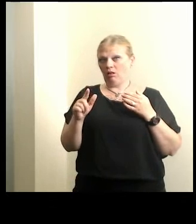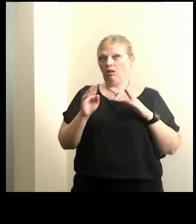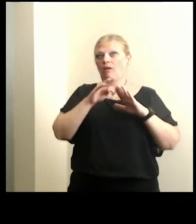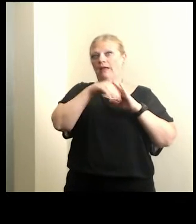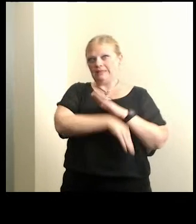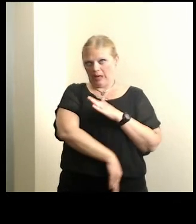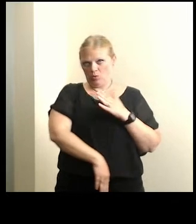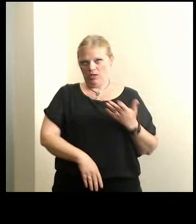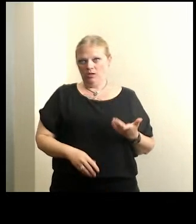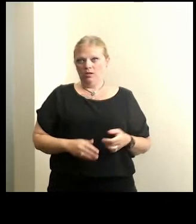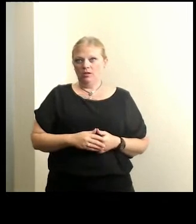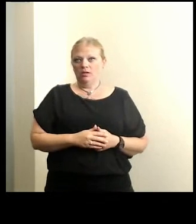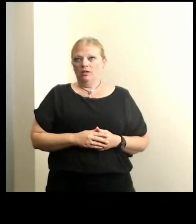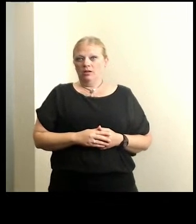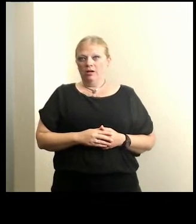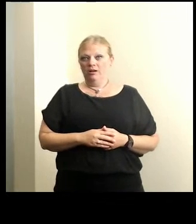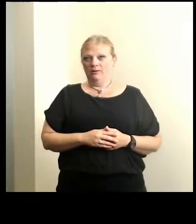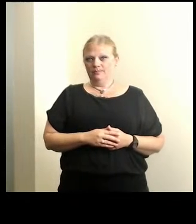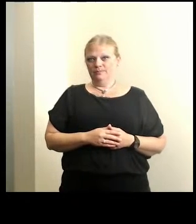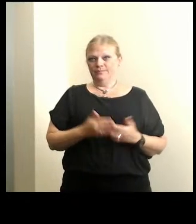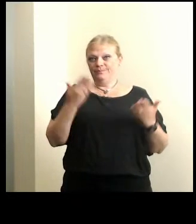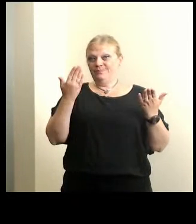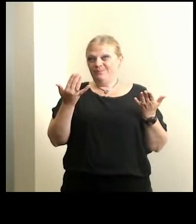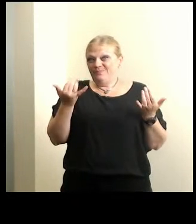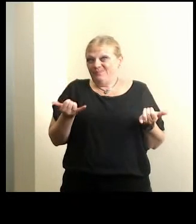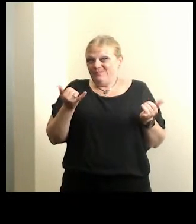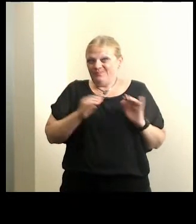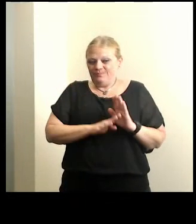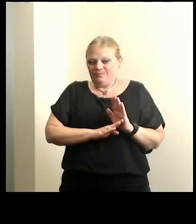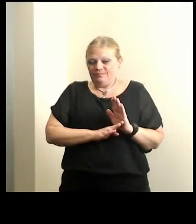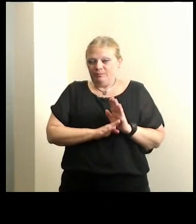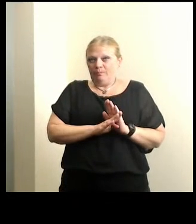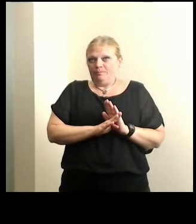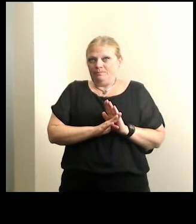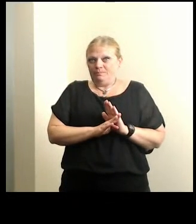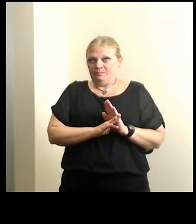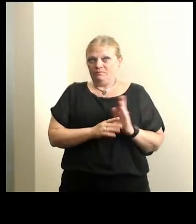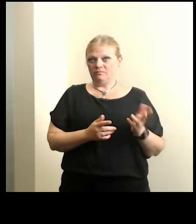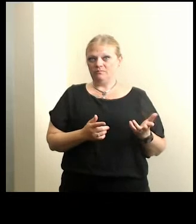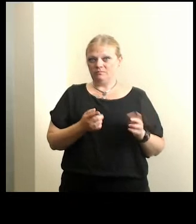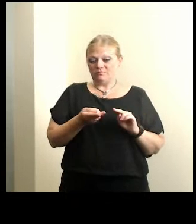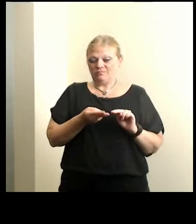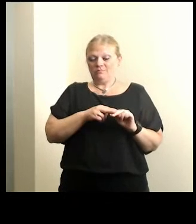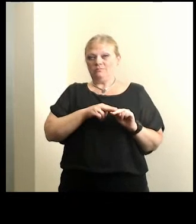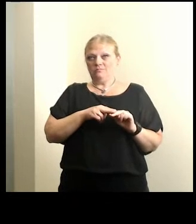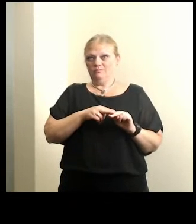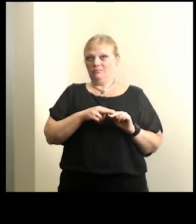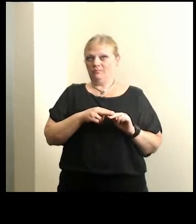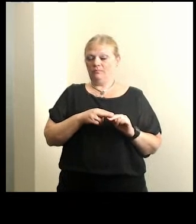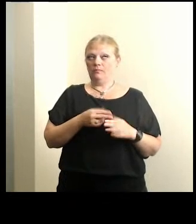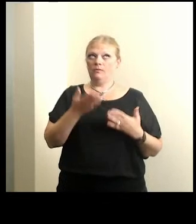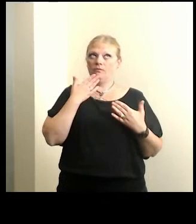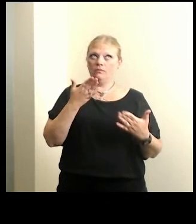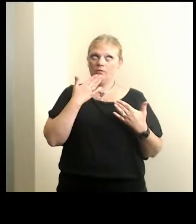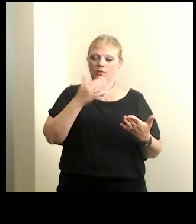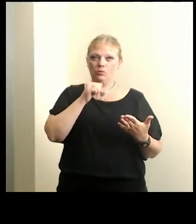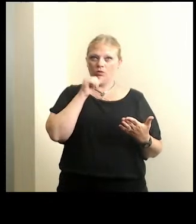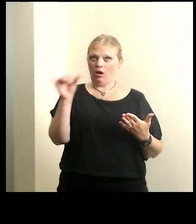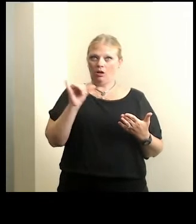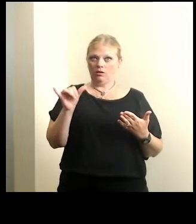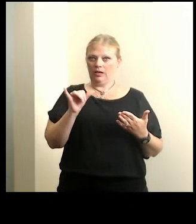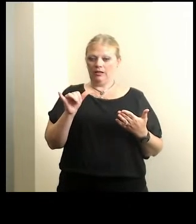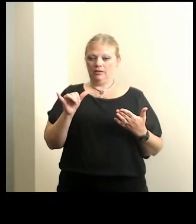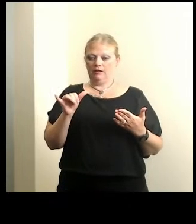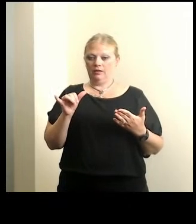down. And now is a slight increase. There is a slight increase. Thankfully, we're not like our